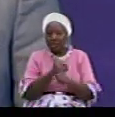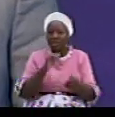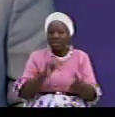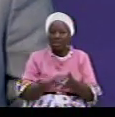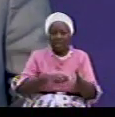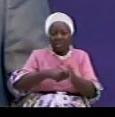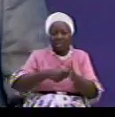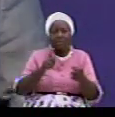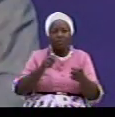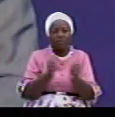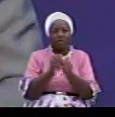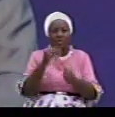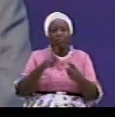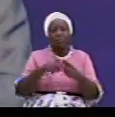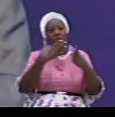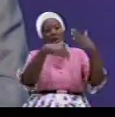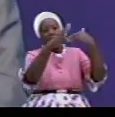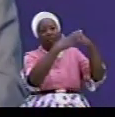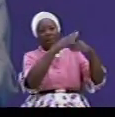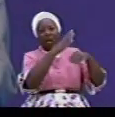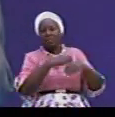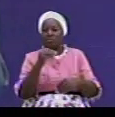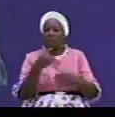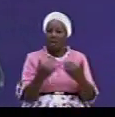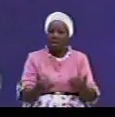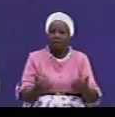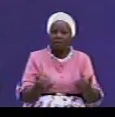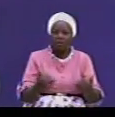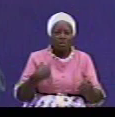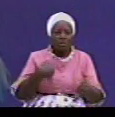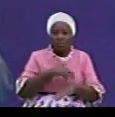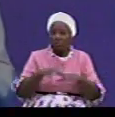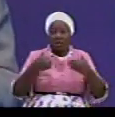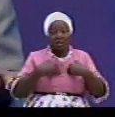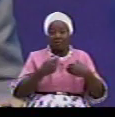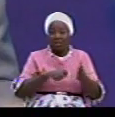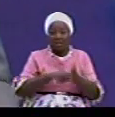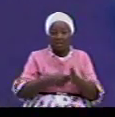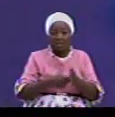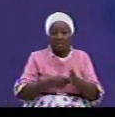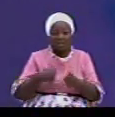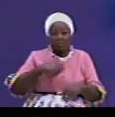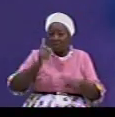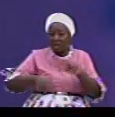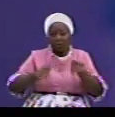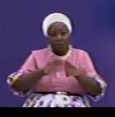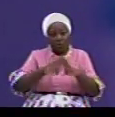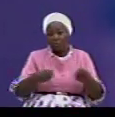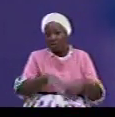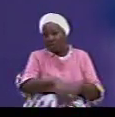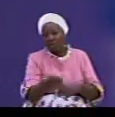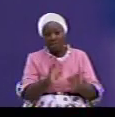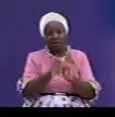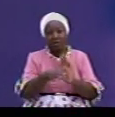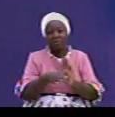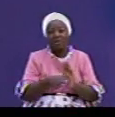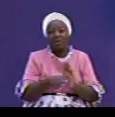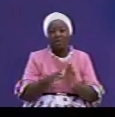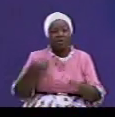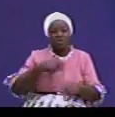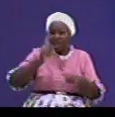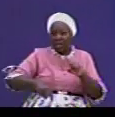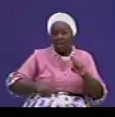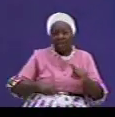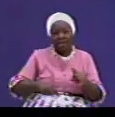heaven? And so now, we don't have the key. We cannot open any door. We cannot